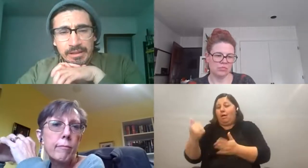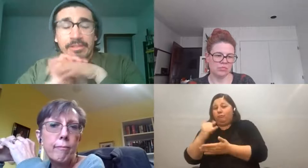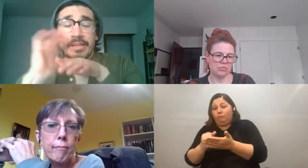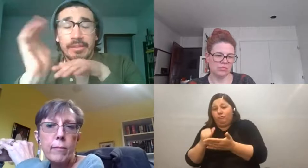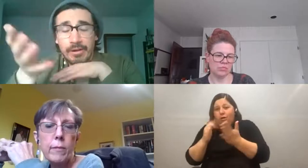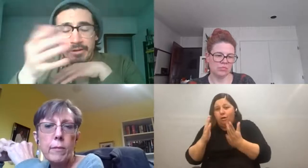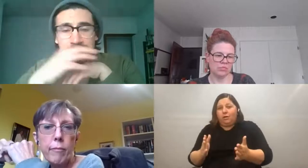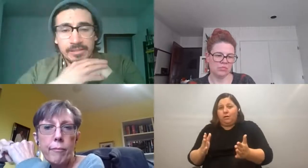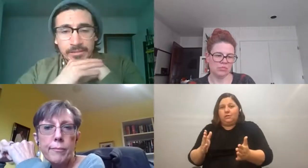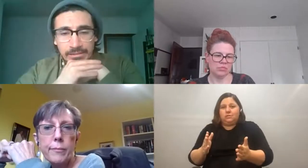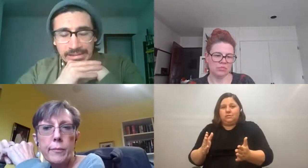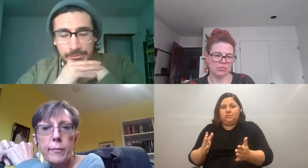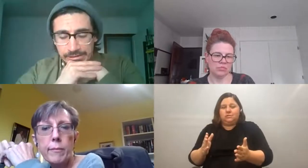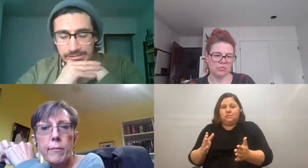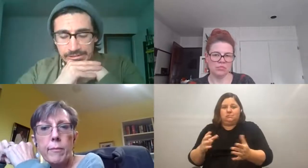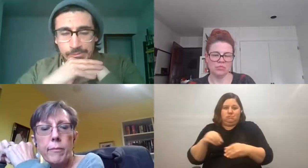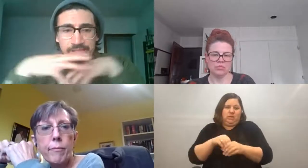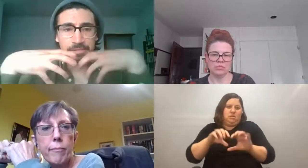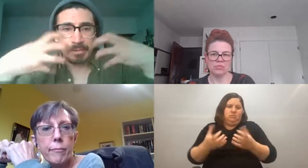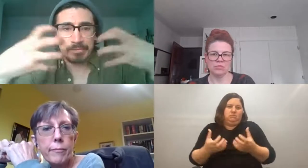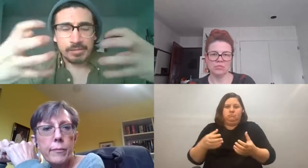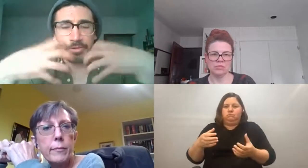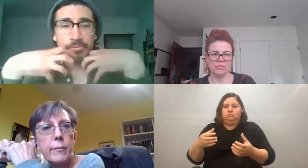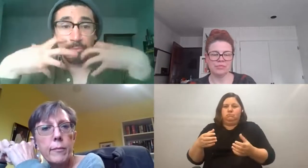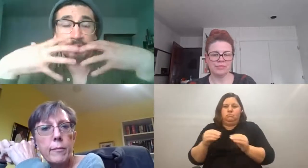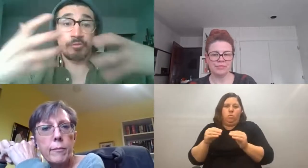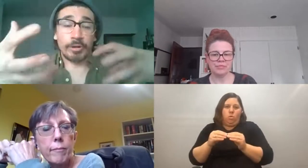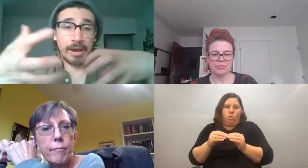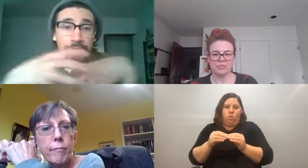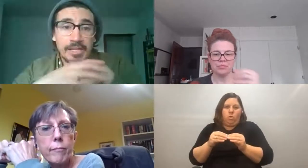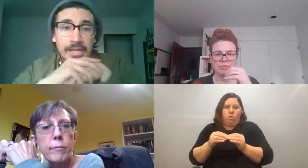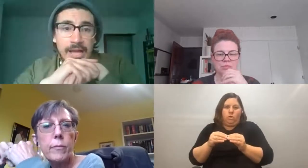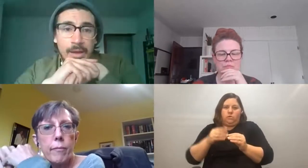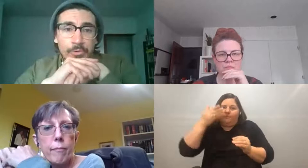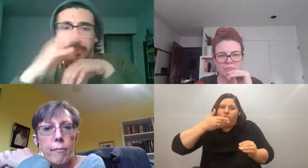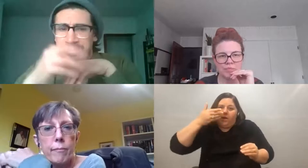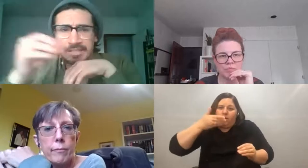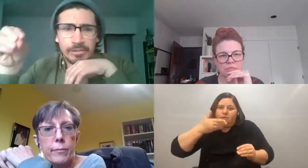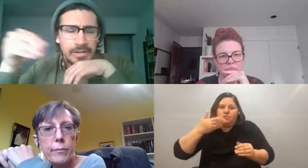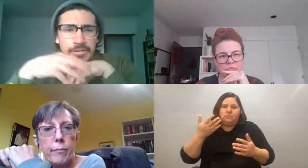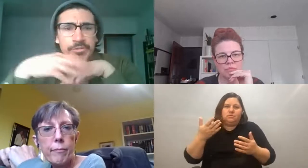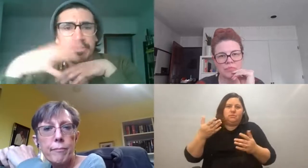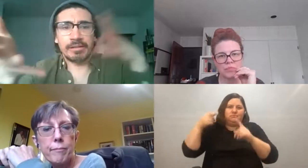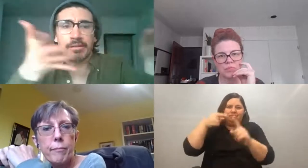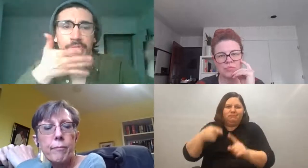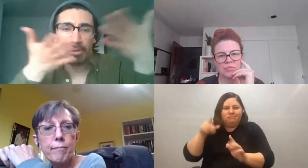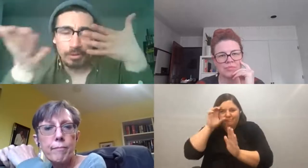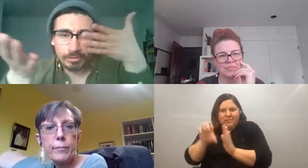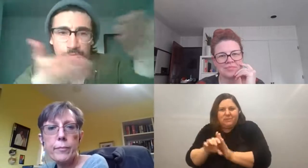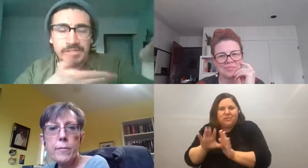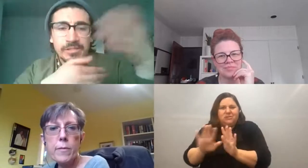the other artists in the collaboration is doing something maybe that's on the more in the foreground um with particular imagery then